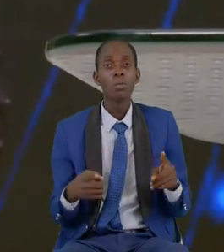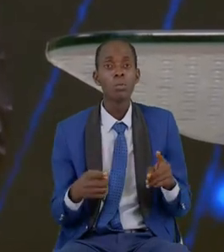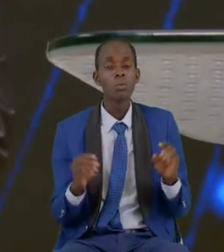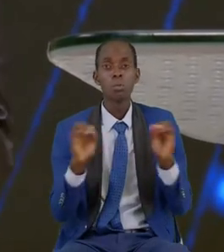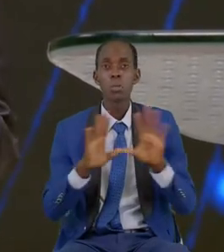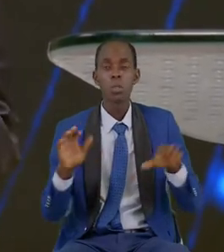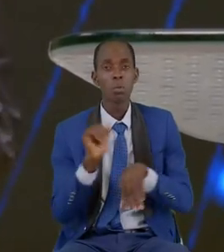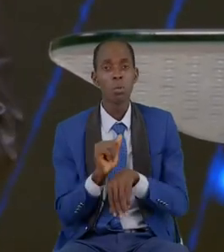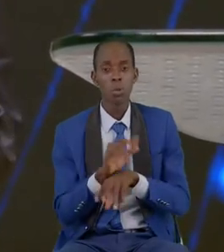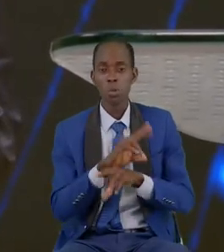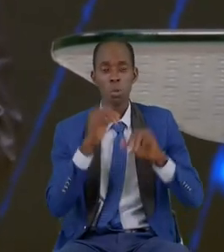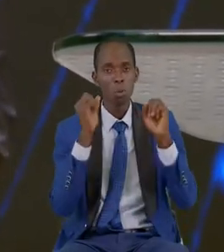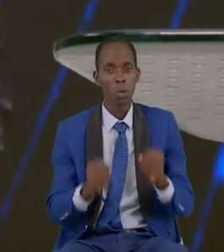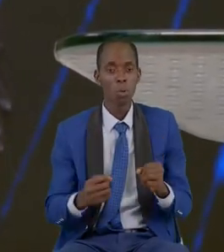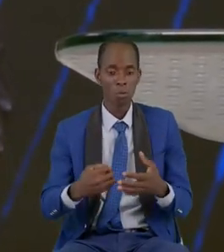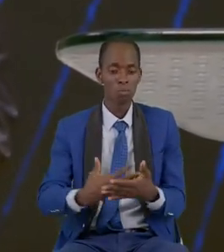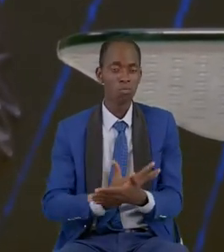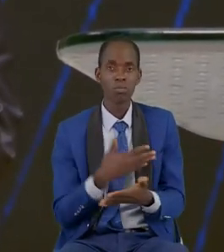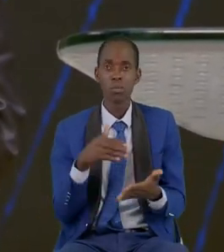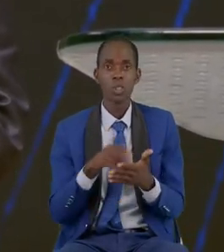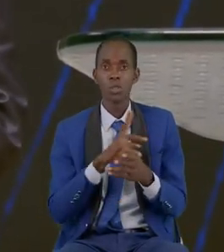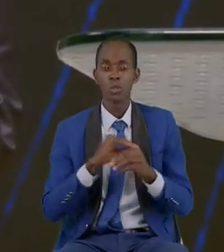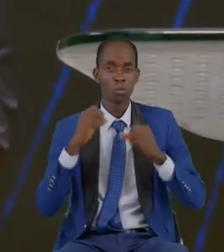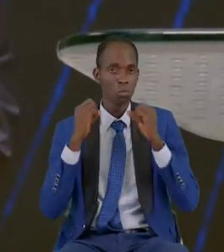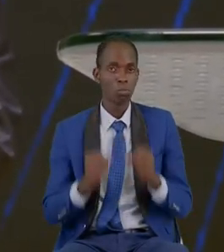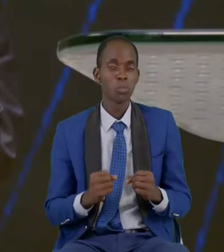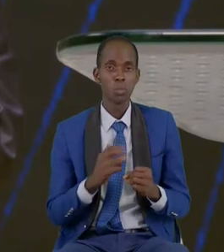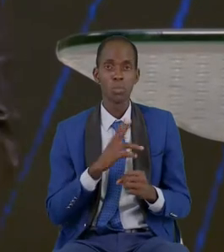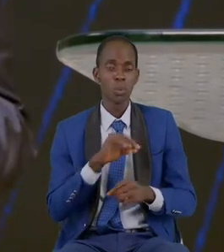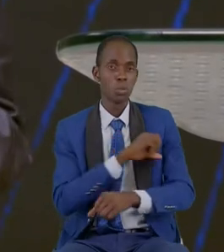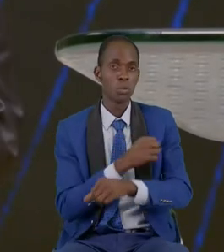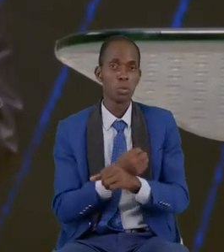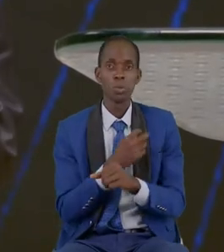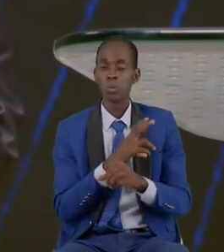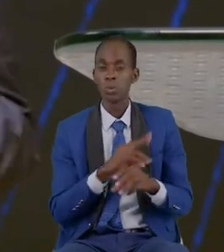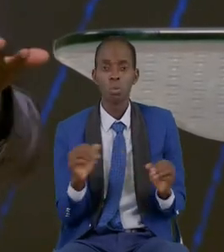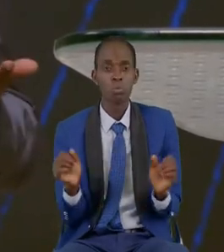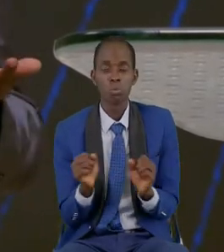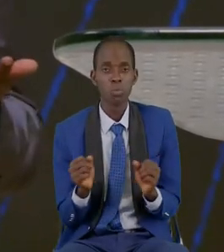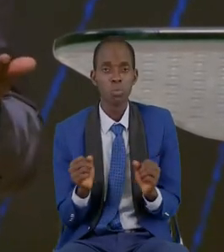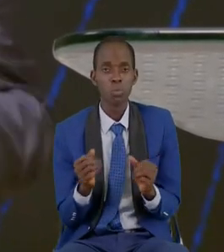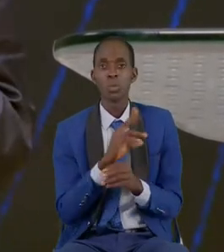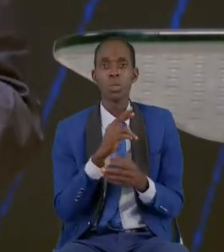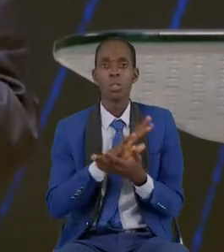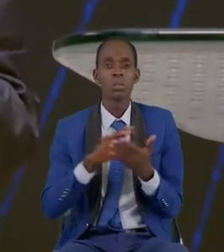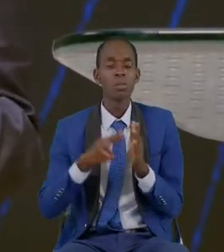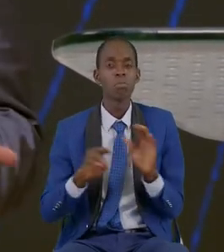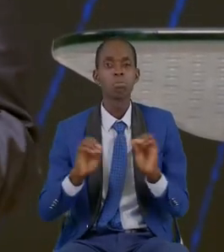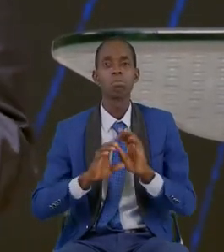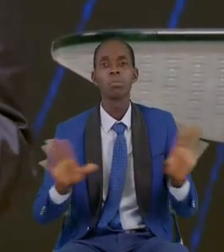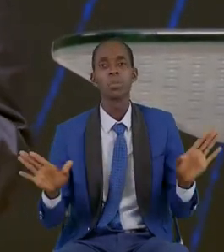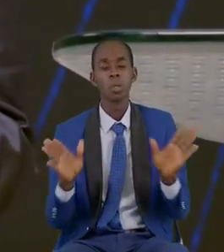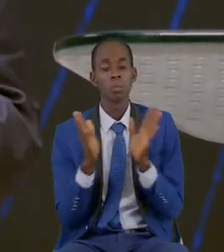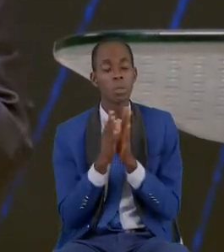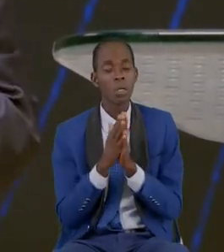power, no strength, no fire, no coolness, no righteousness, nothing. Prayer will